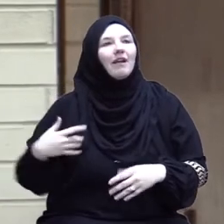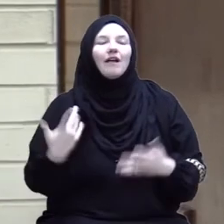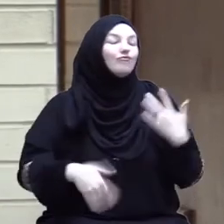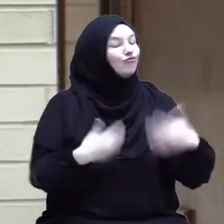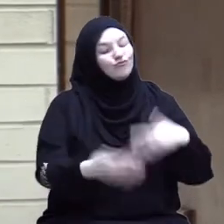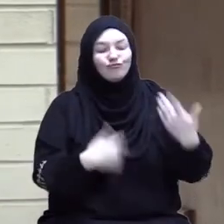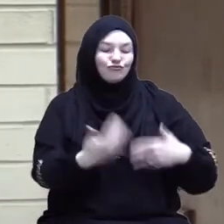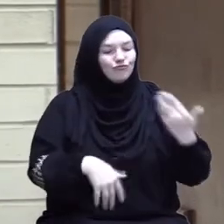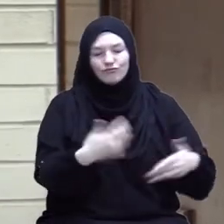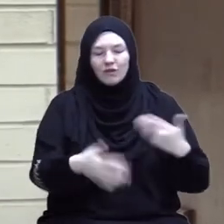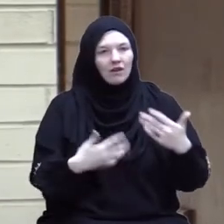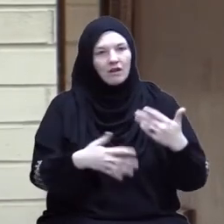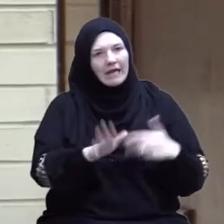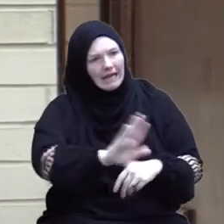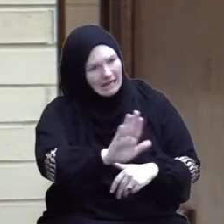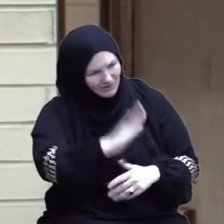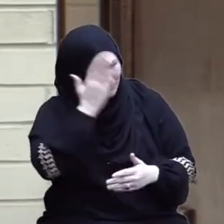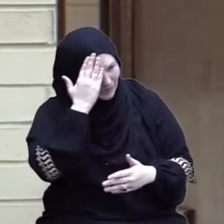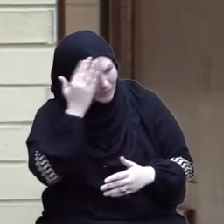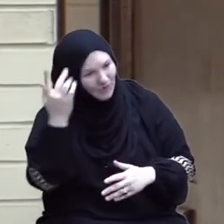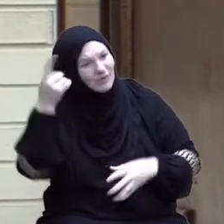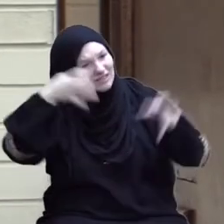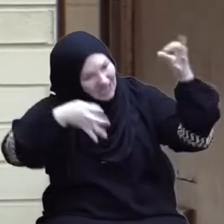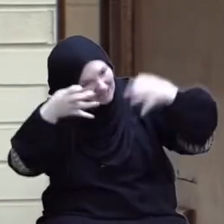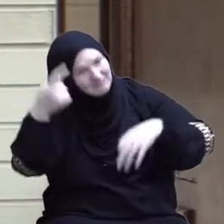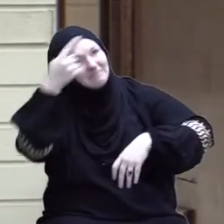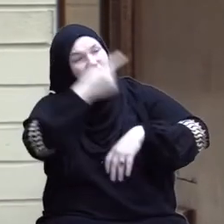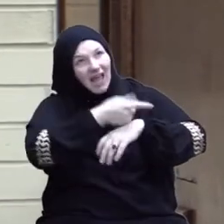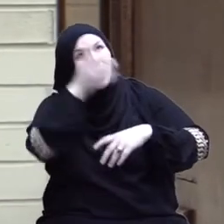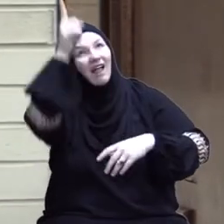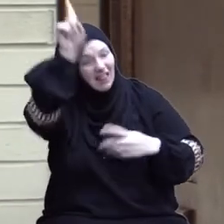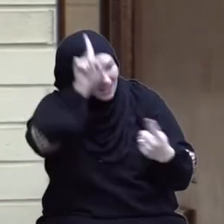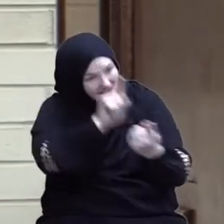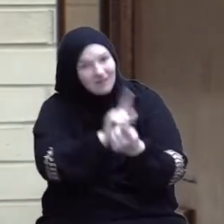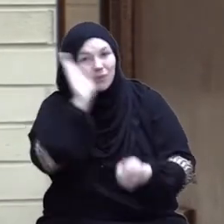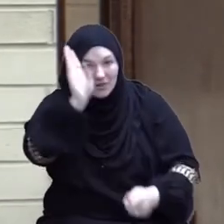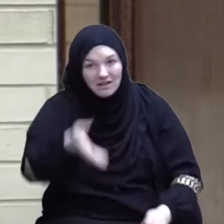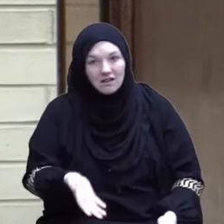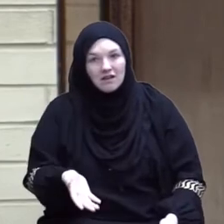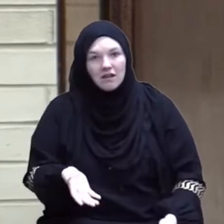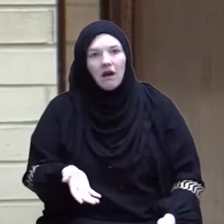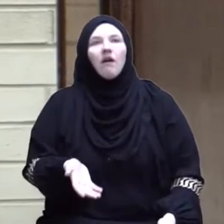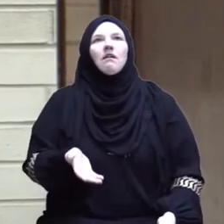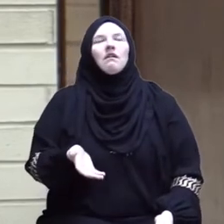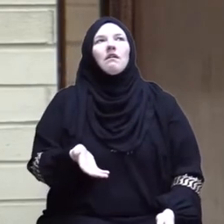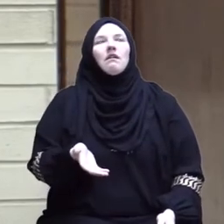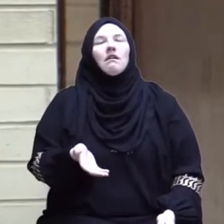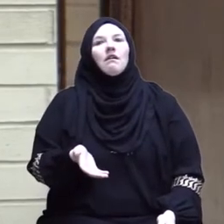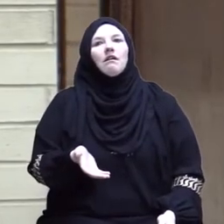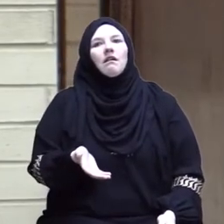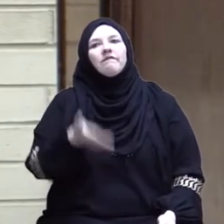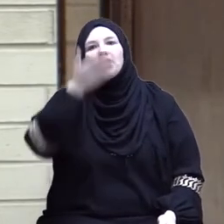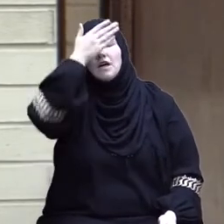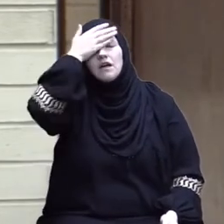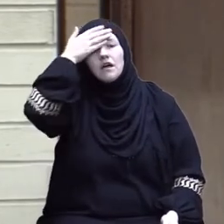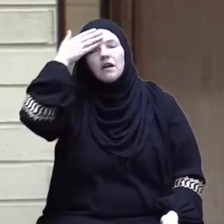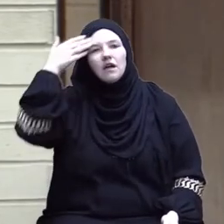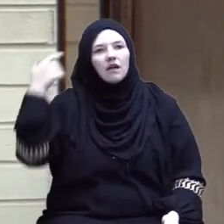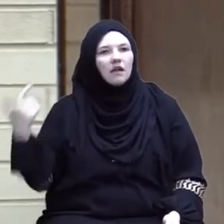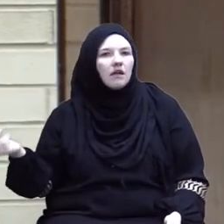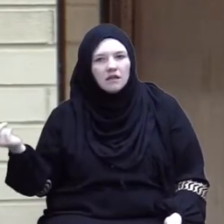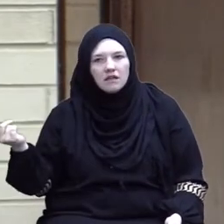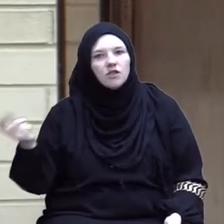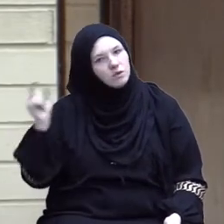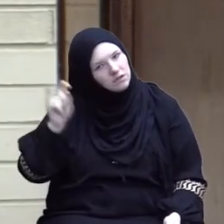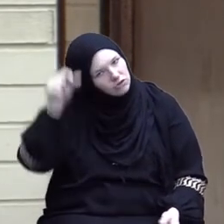faith and the idea is the believer gets his ideas from his faith.